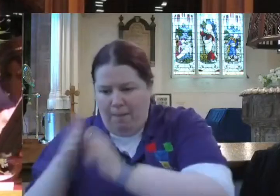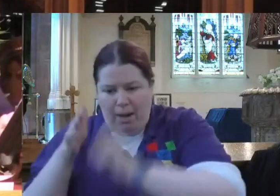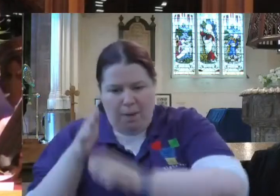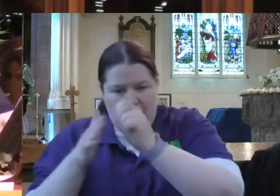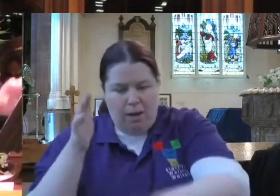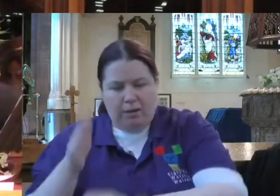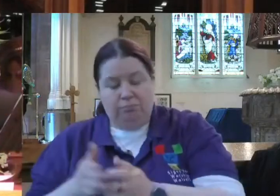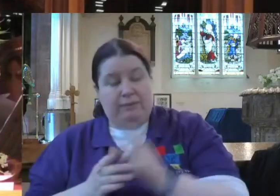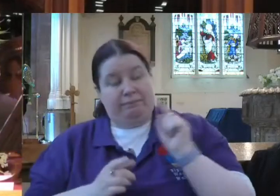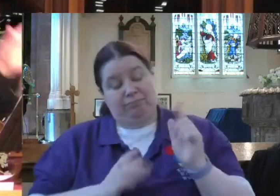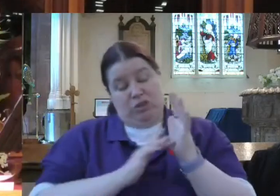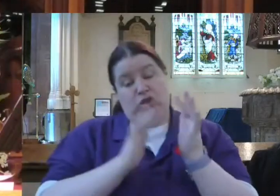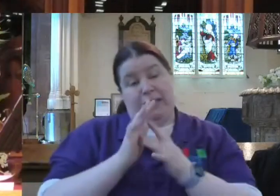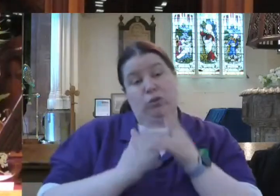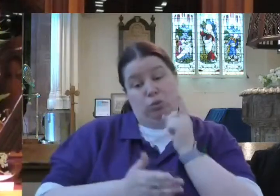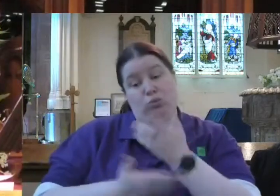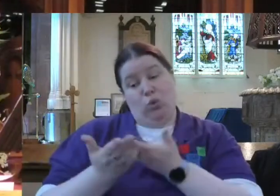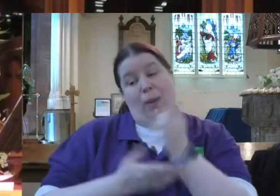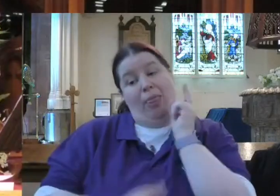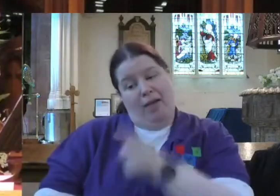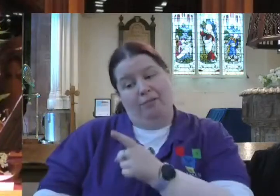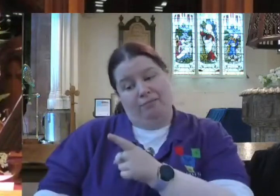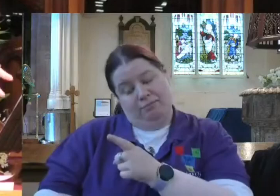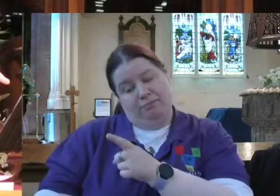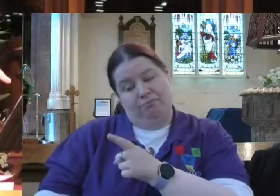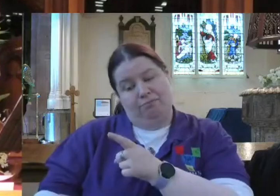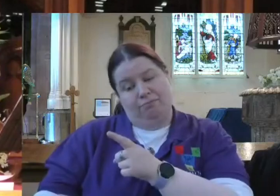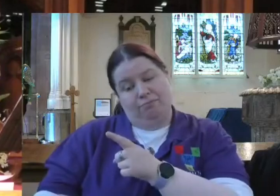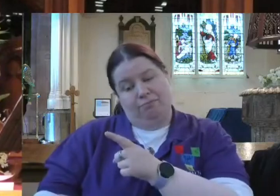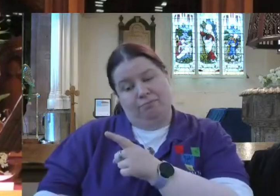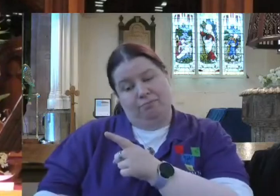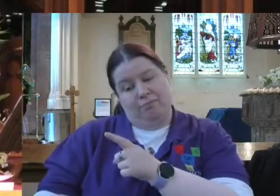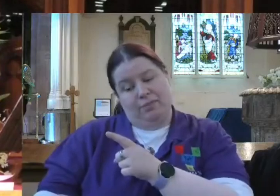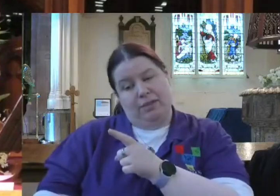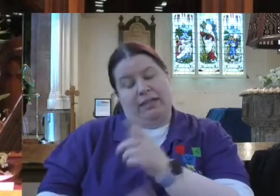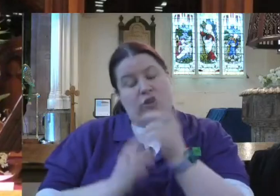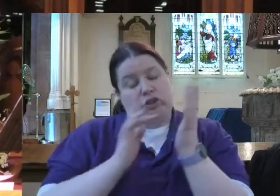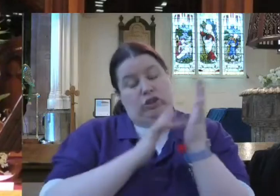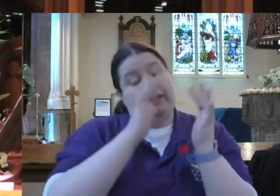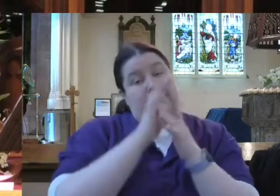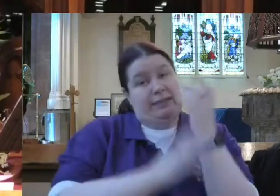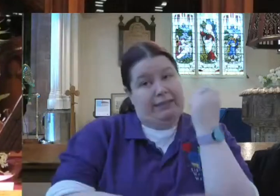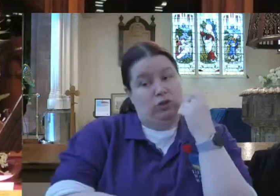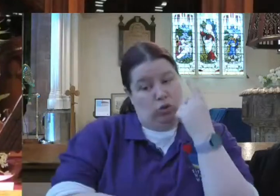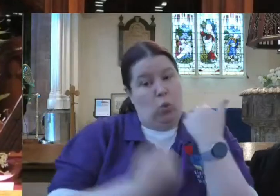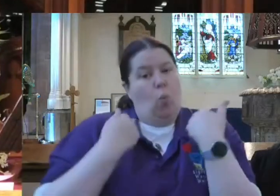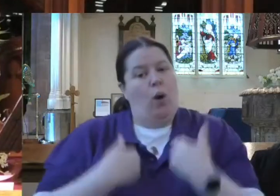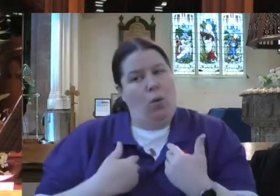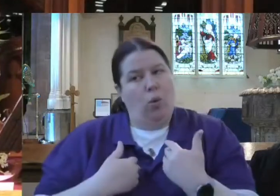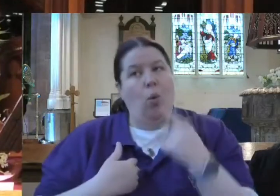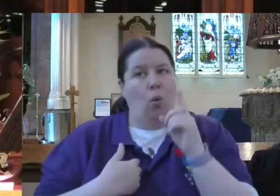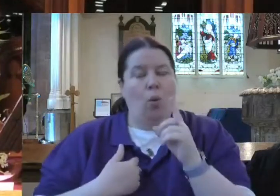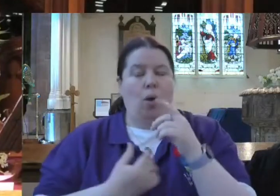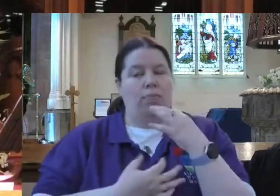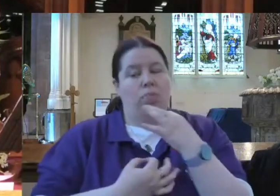passage. Because Jesus knows wealth, or actually far more importantly than wealth, the desire for wealth can